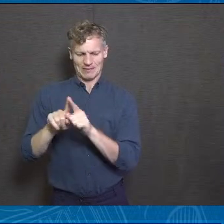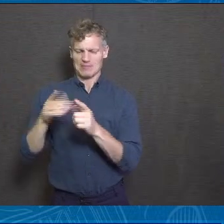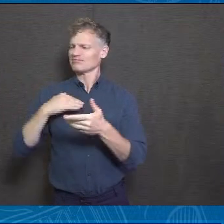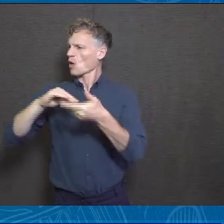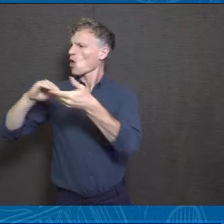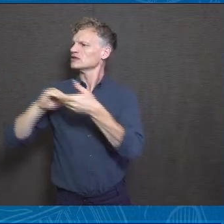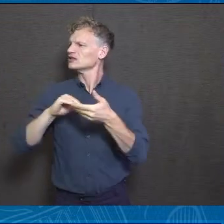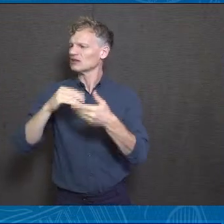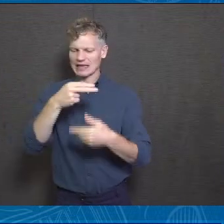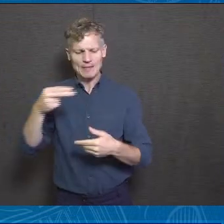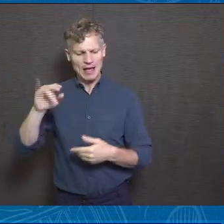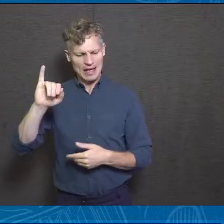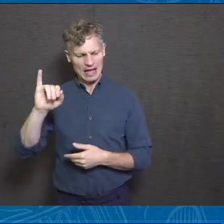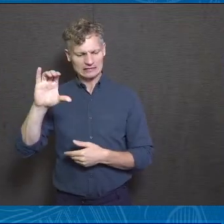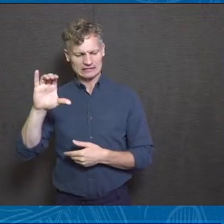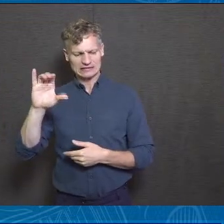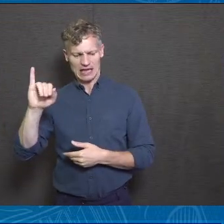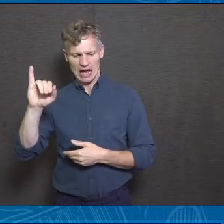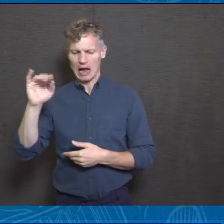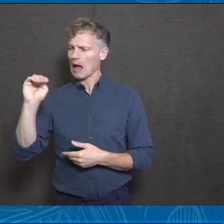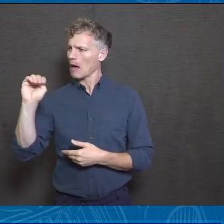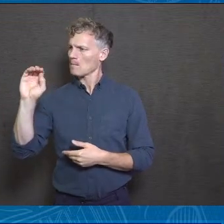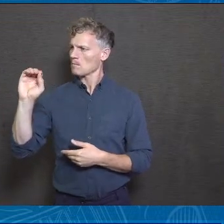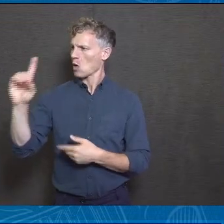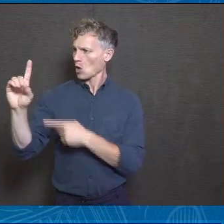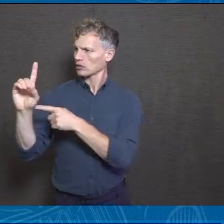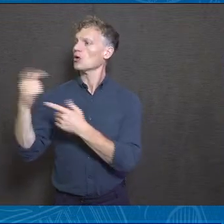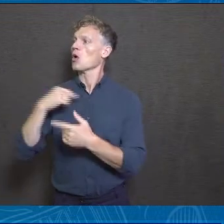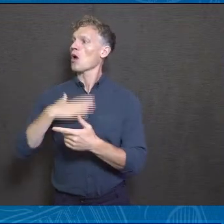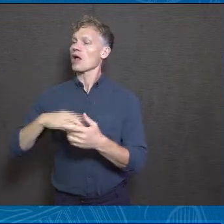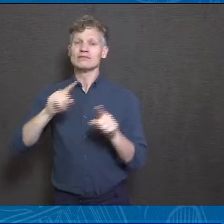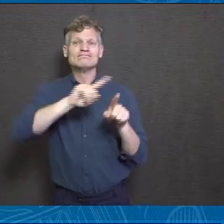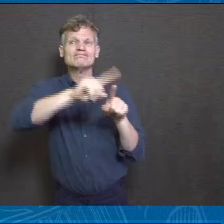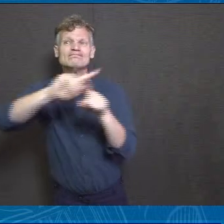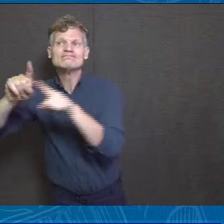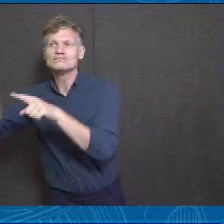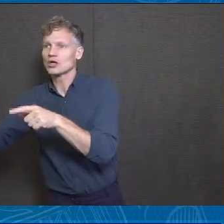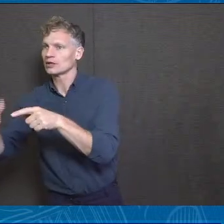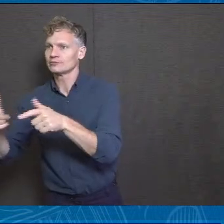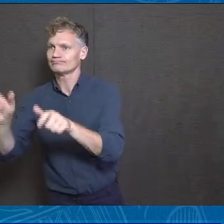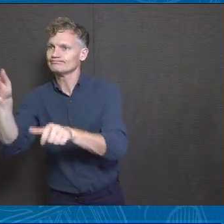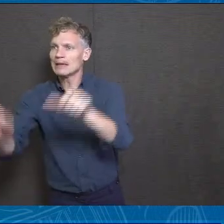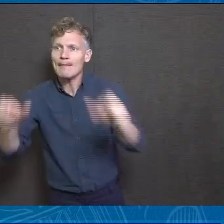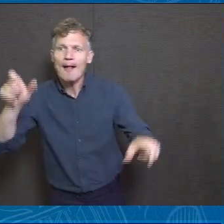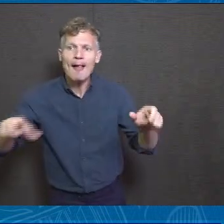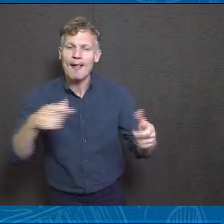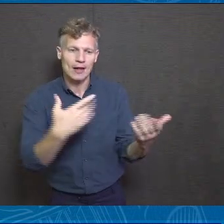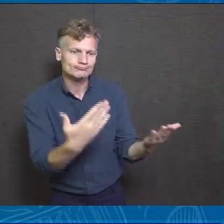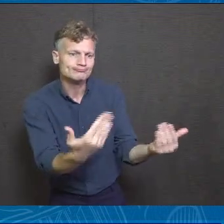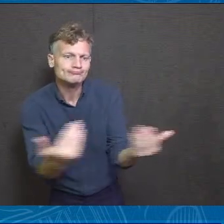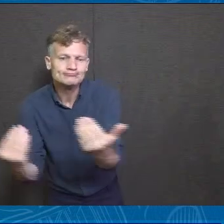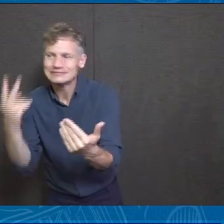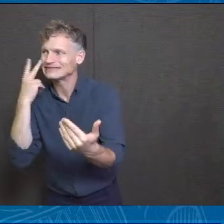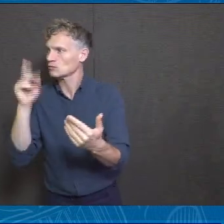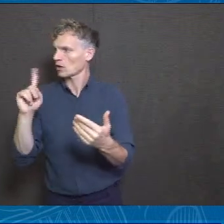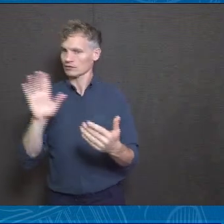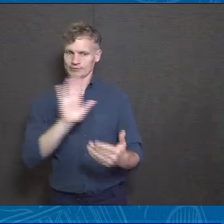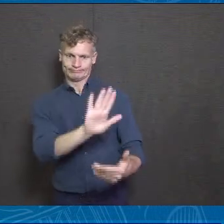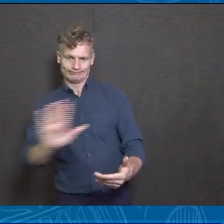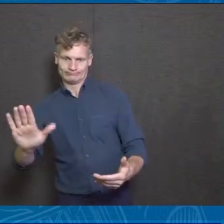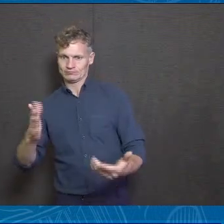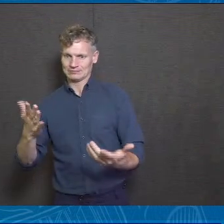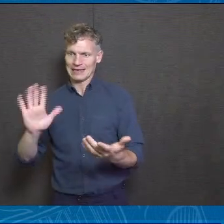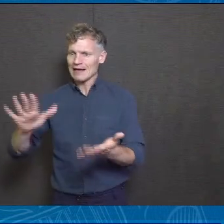participants, people with disability, and trying to work out what are their needs and their, the vulnerabilities that